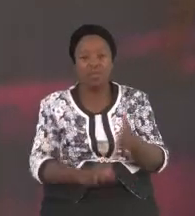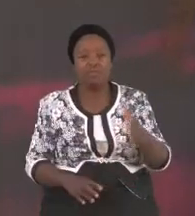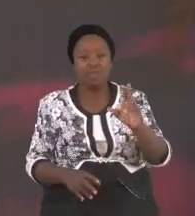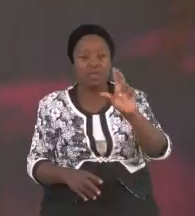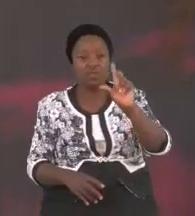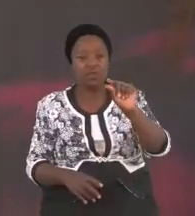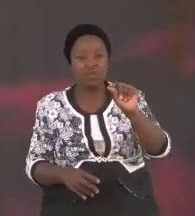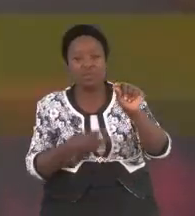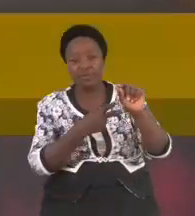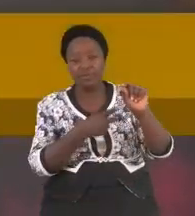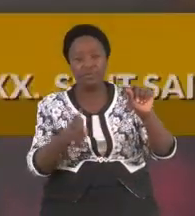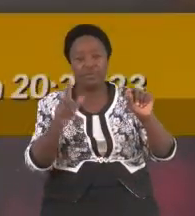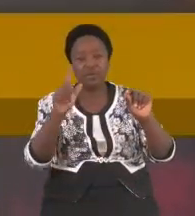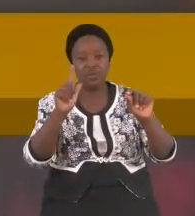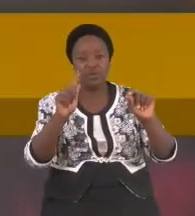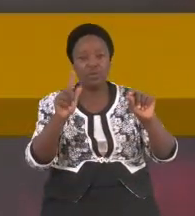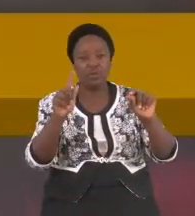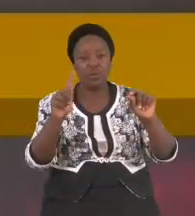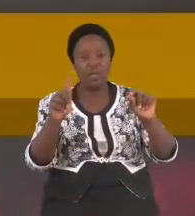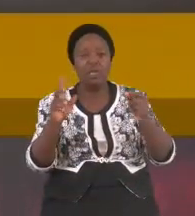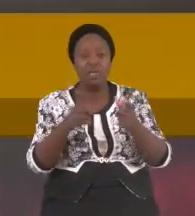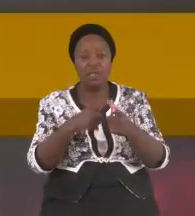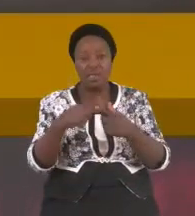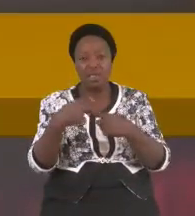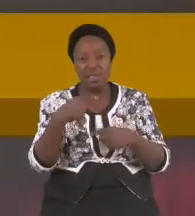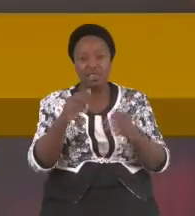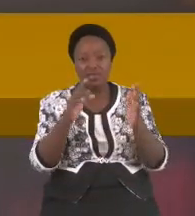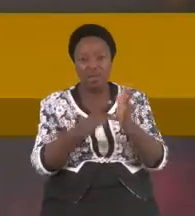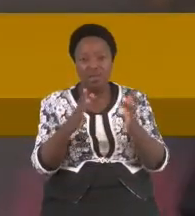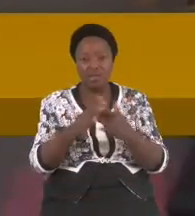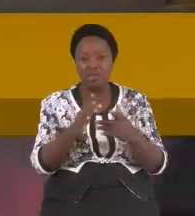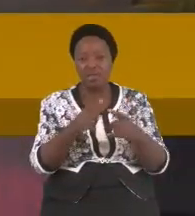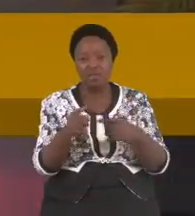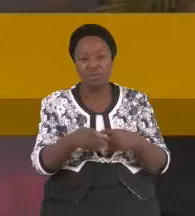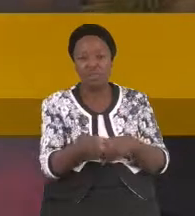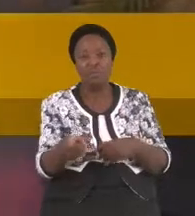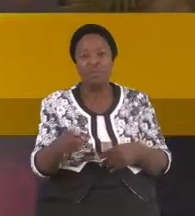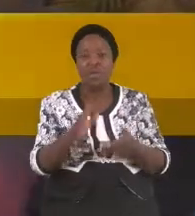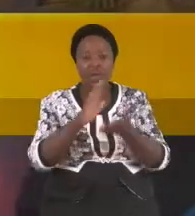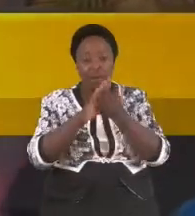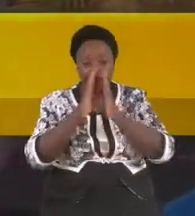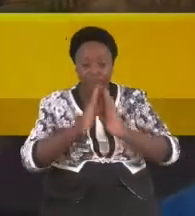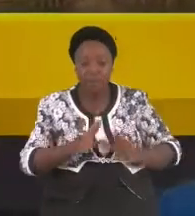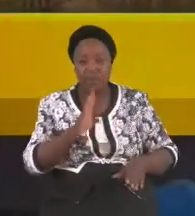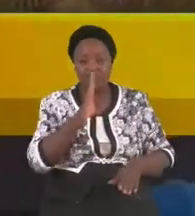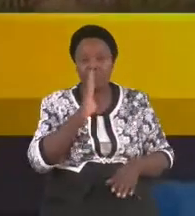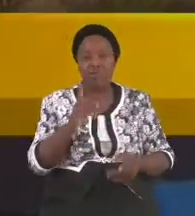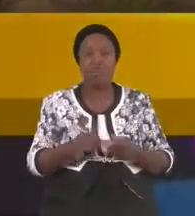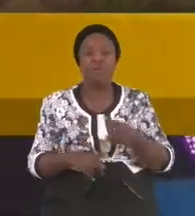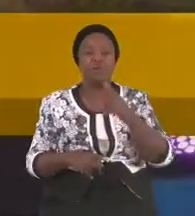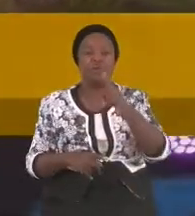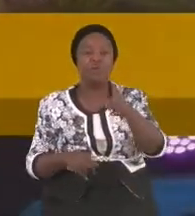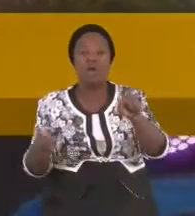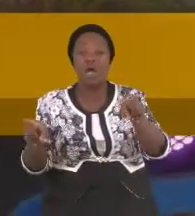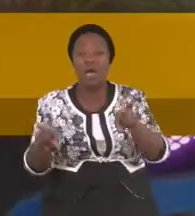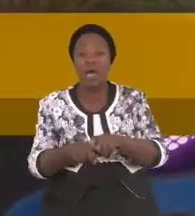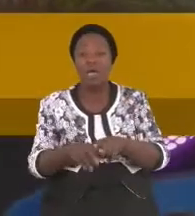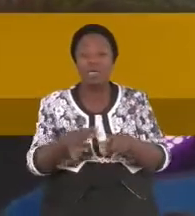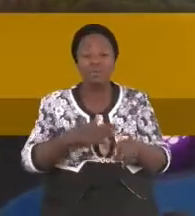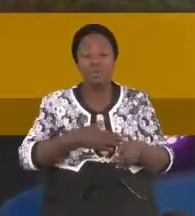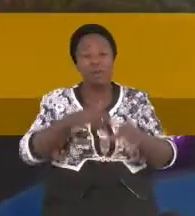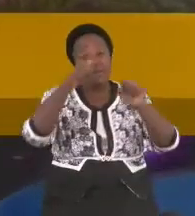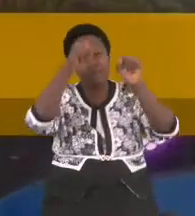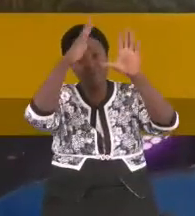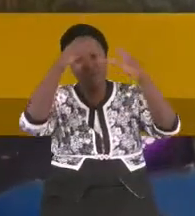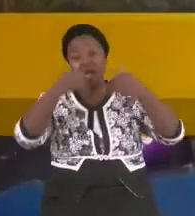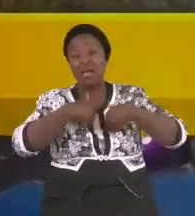then said Jesus unto them, Peace be unto you, as my Father have sent